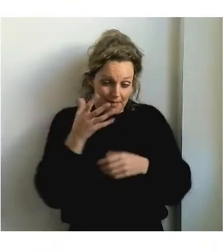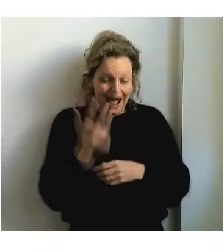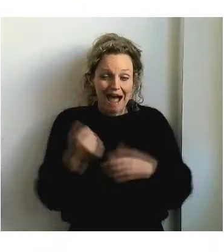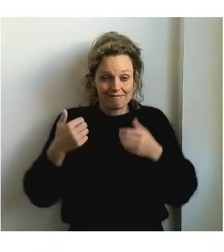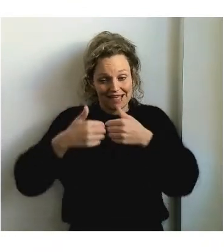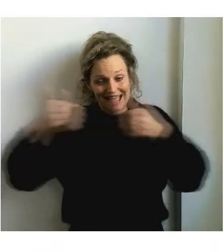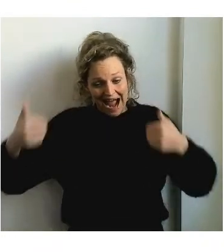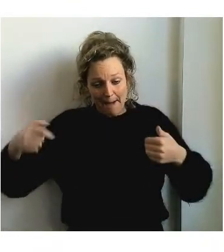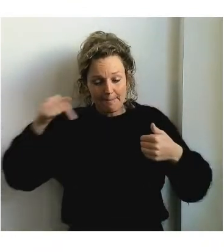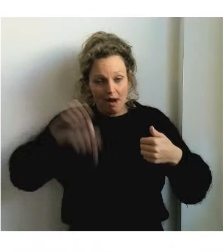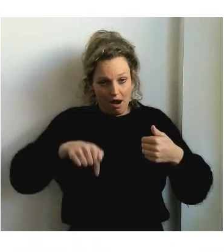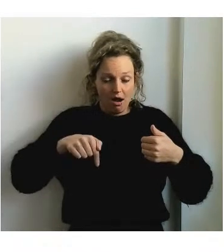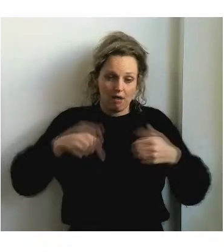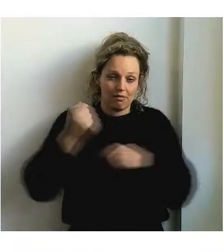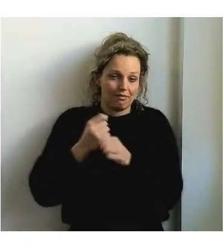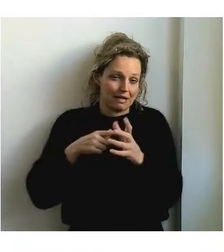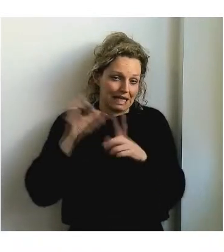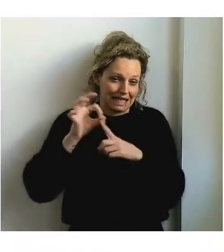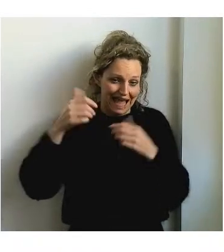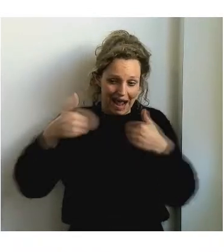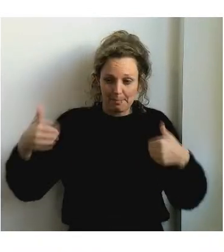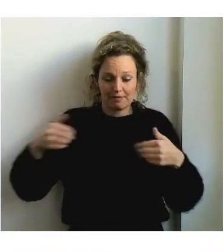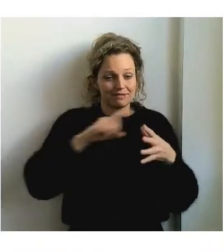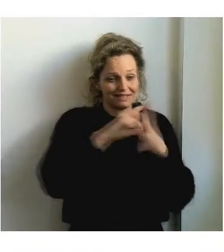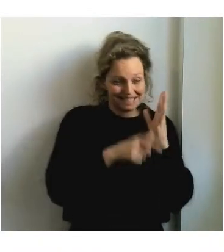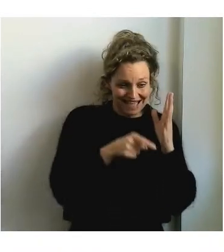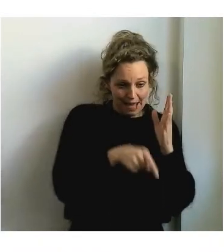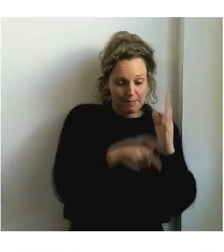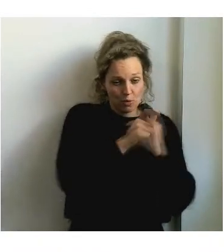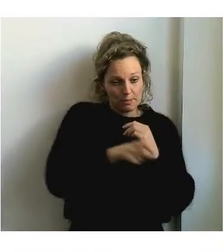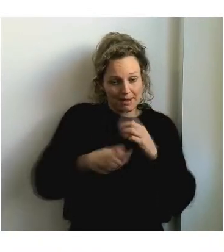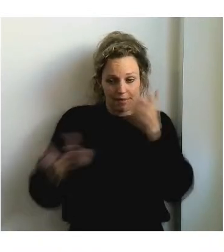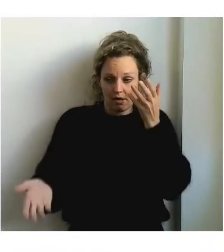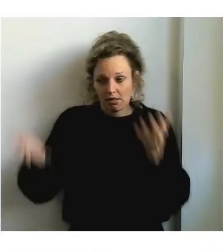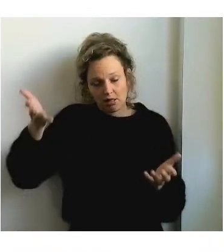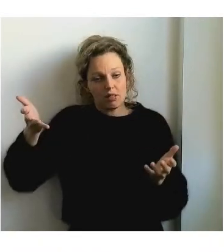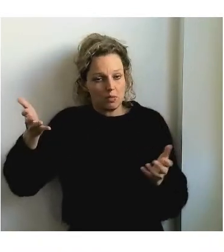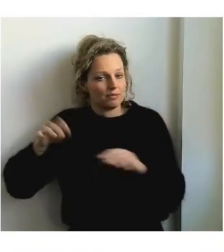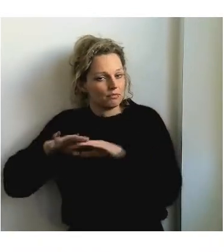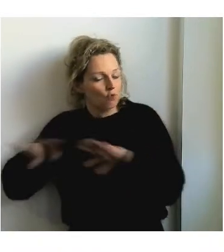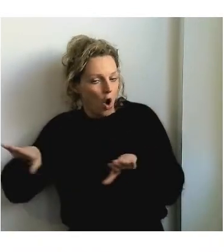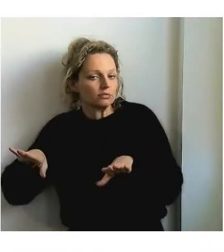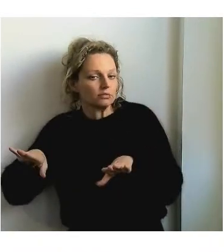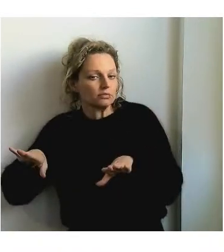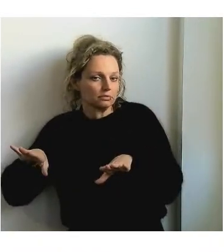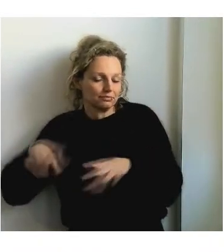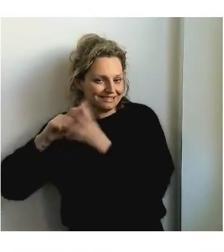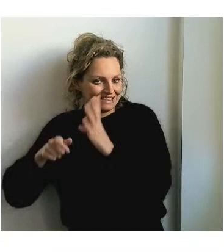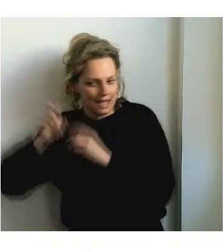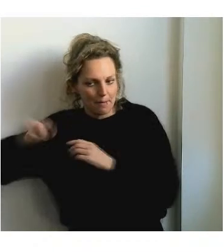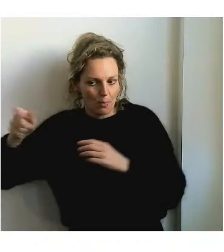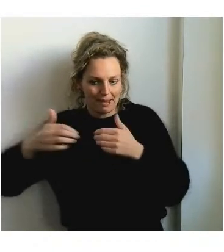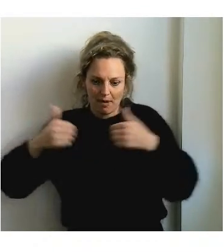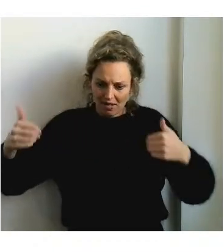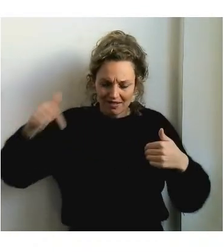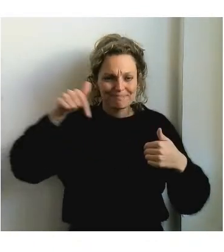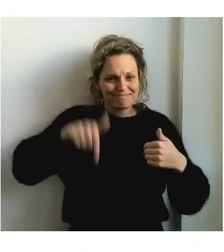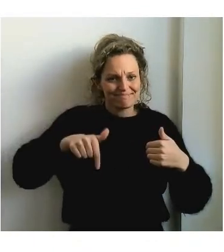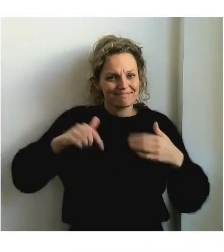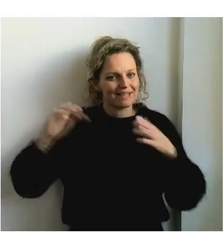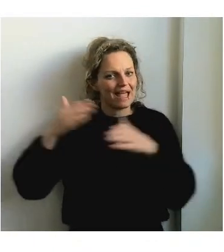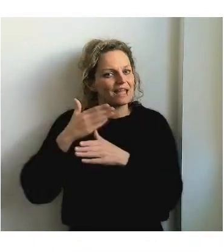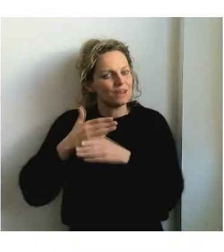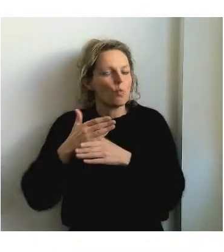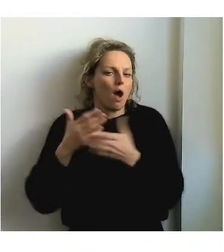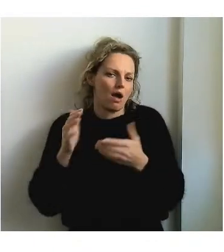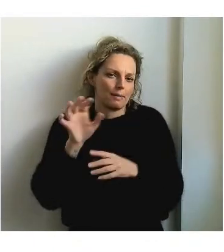close that gap, a lot of it is from the employer side, being more confident. And equally, as Holly pointed out, you need this talent. You need to have